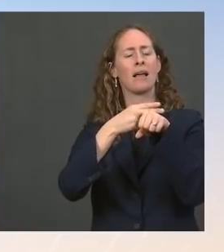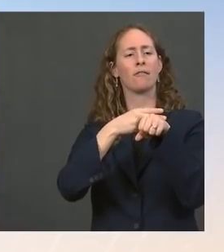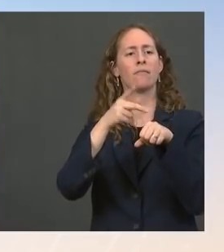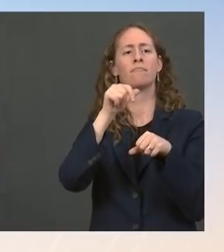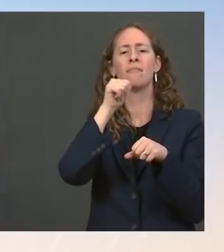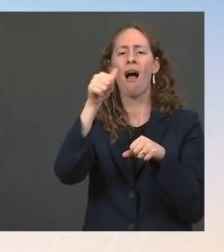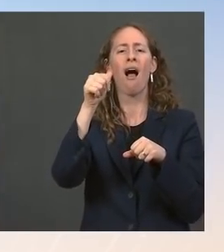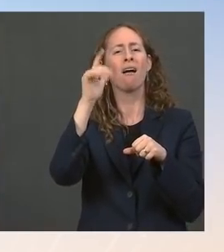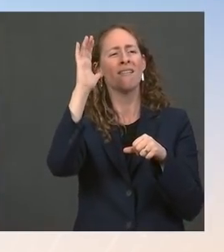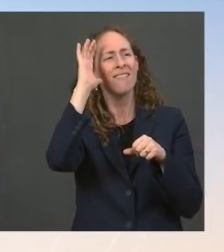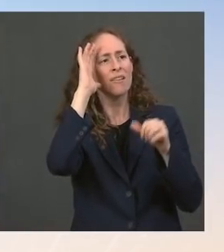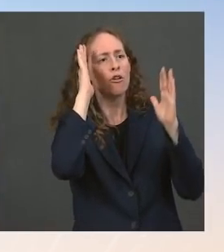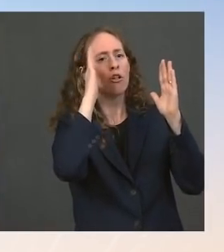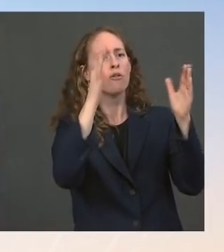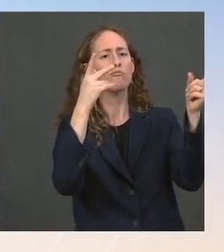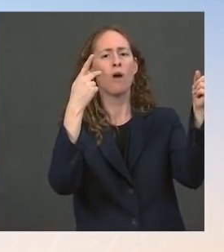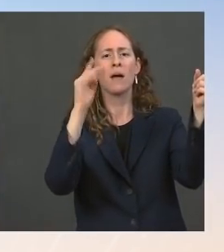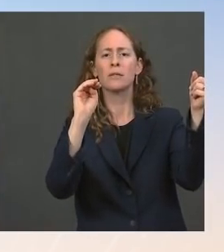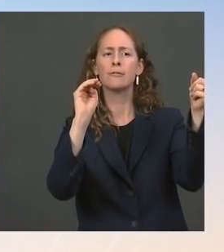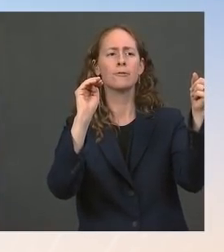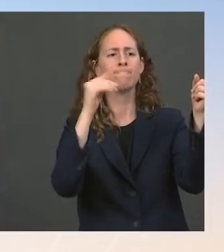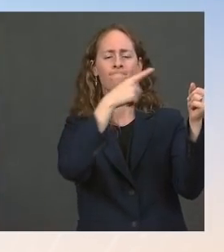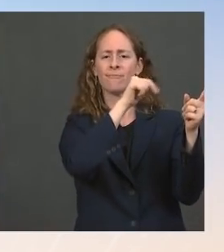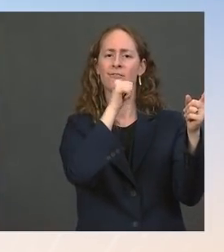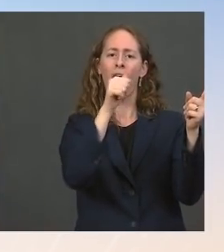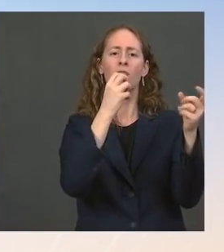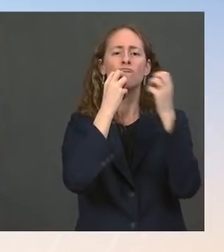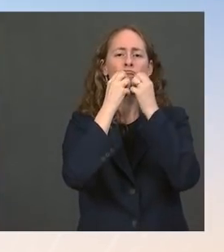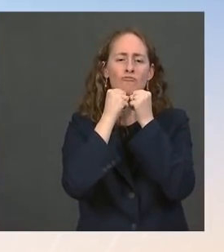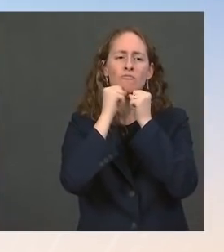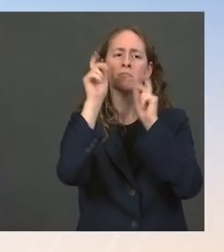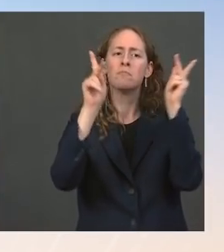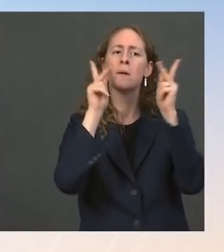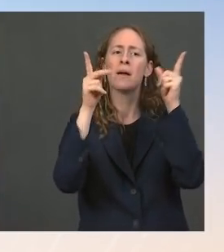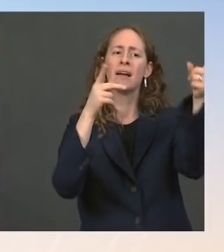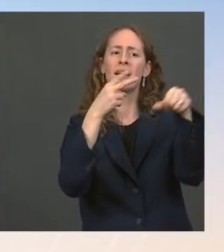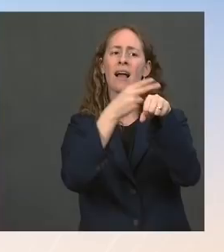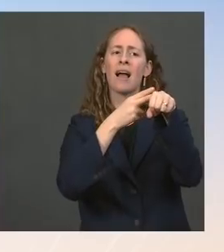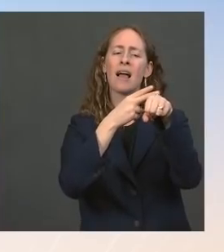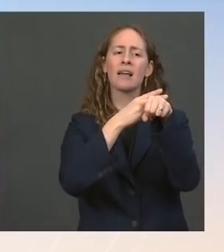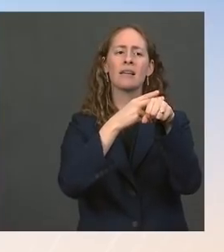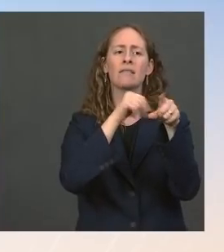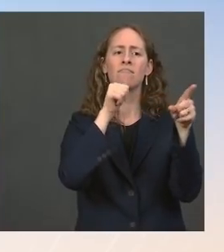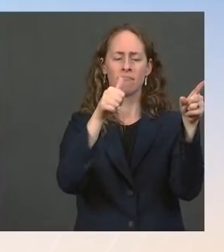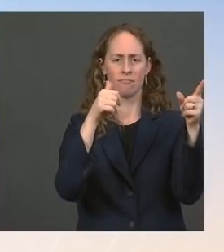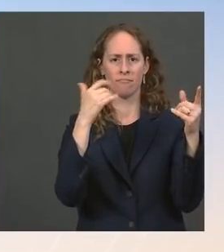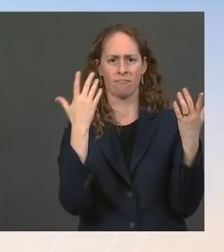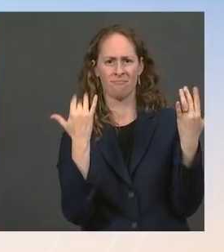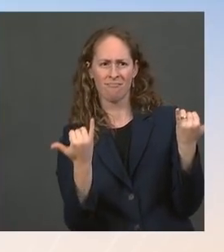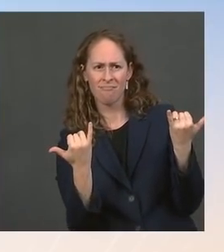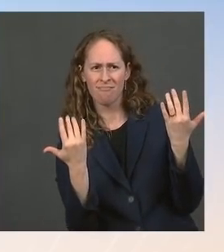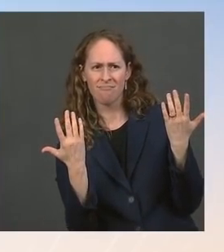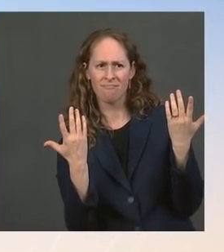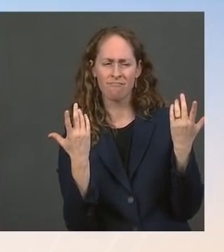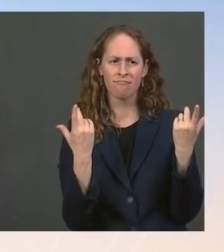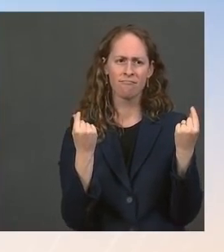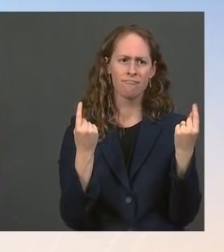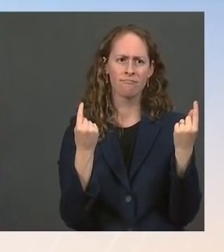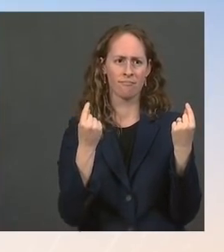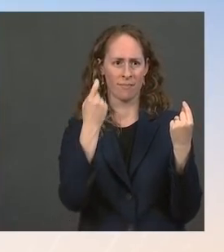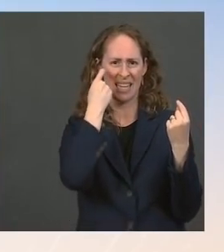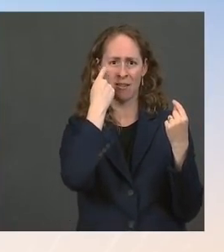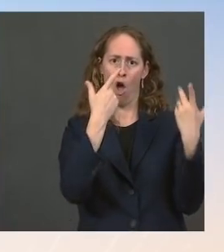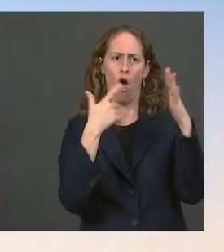by the people. What's the president's response to that? Because those civil society members have been telling me and other reporters for months, even before the assassination of